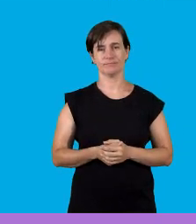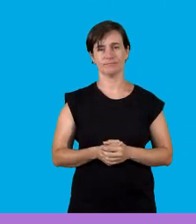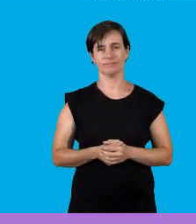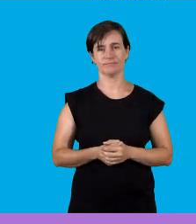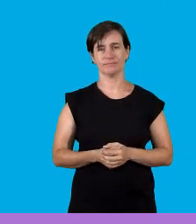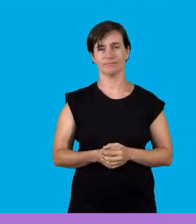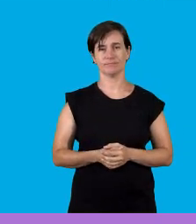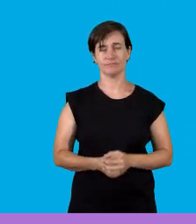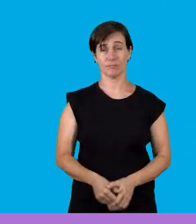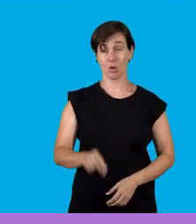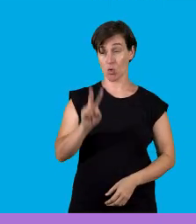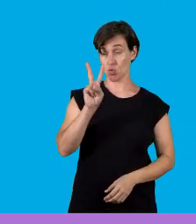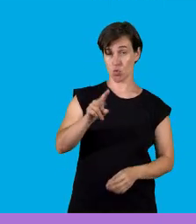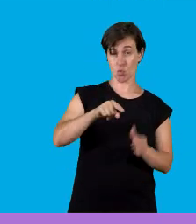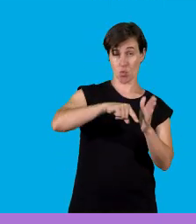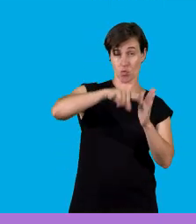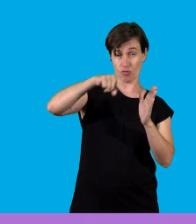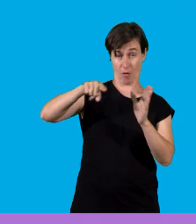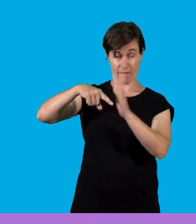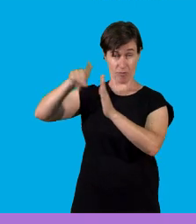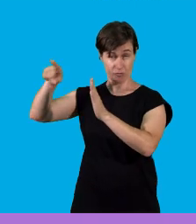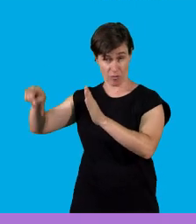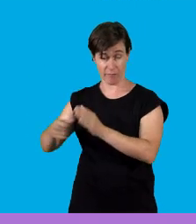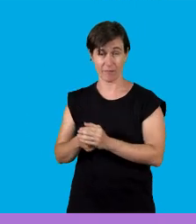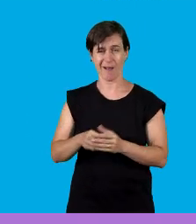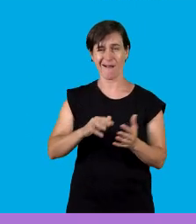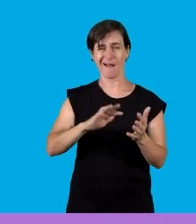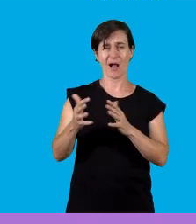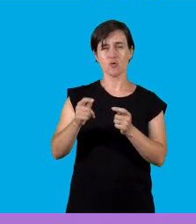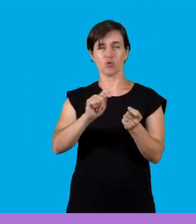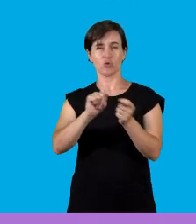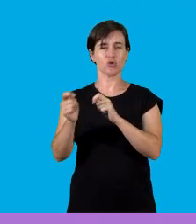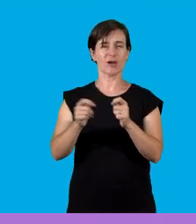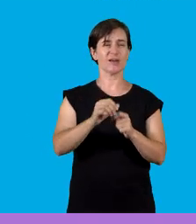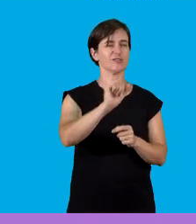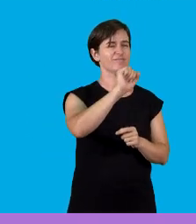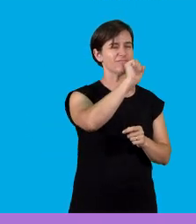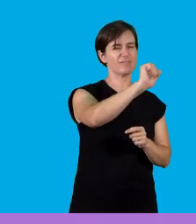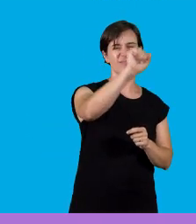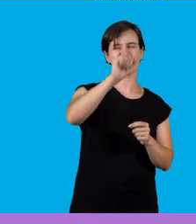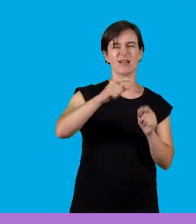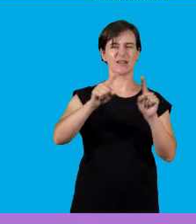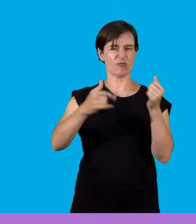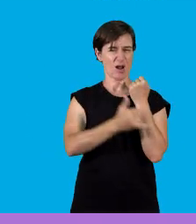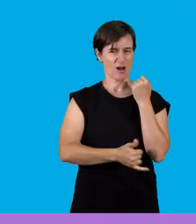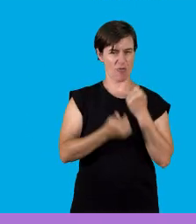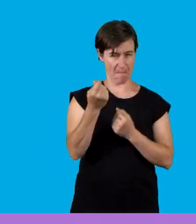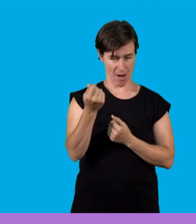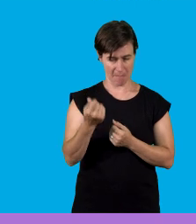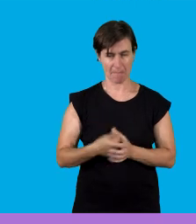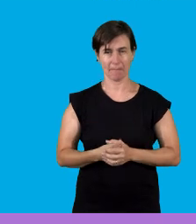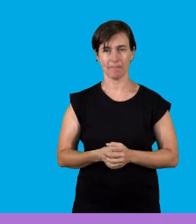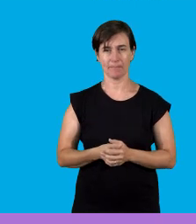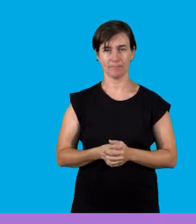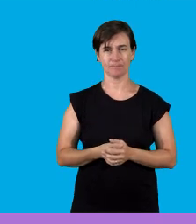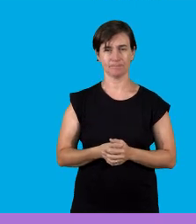2, we are saying here that two conversion graphs shows how to convert between some currencies. Right, now,